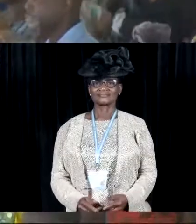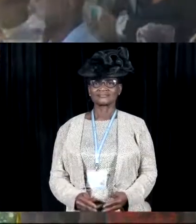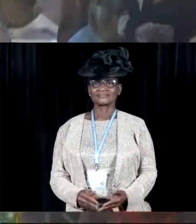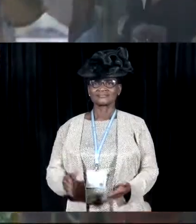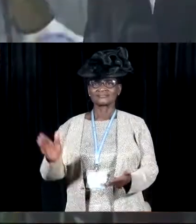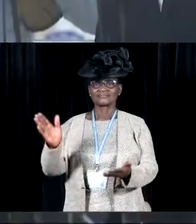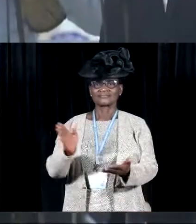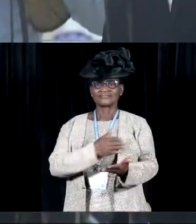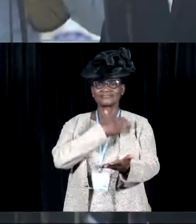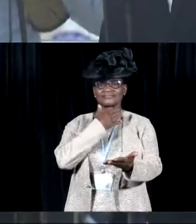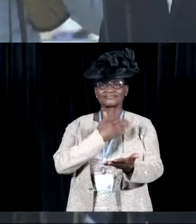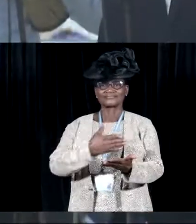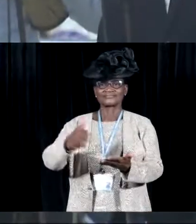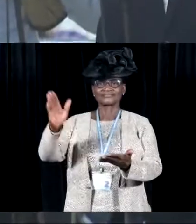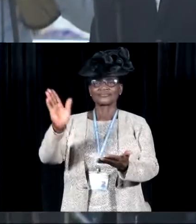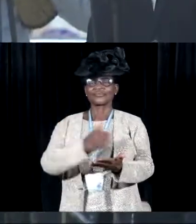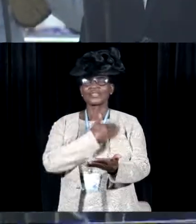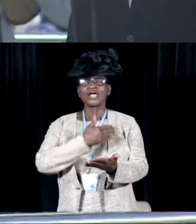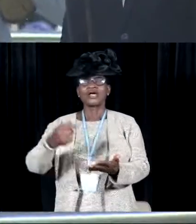come and just wave those hands to Jesus.